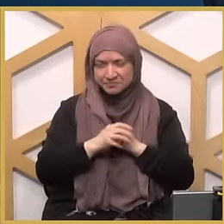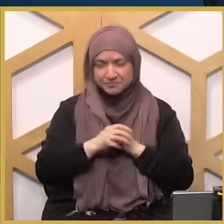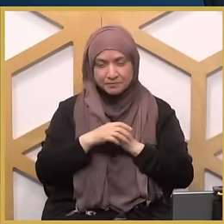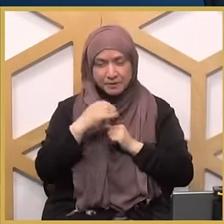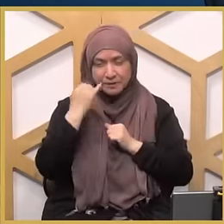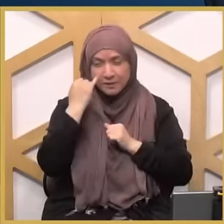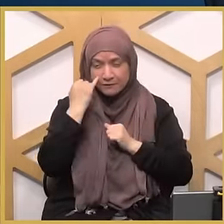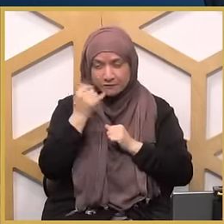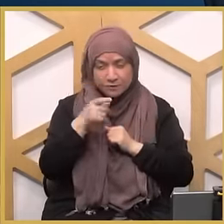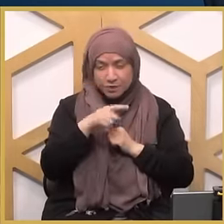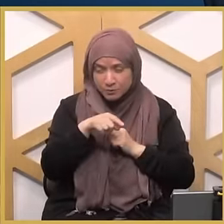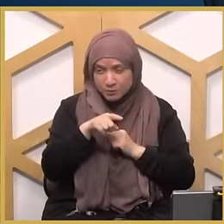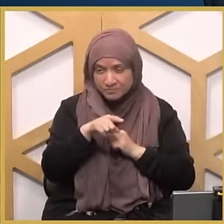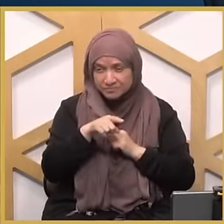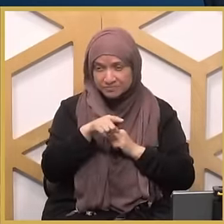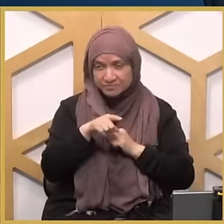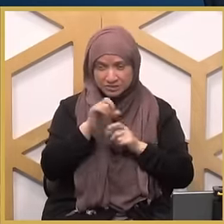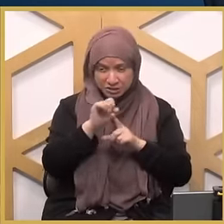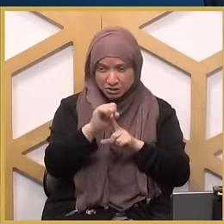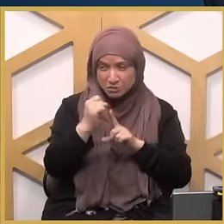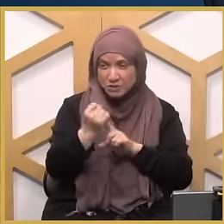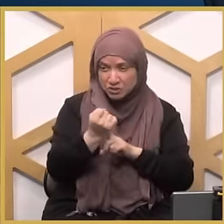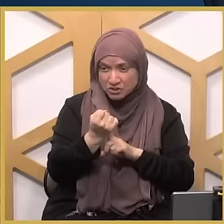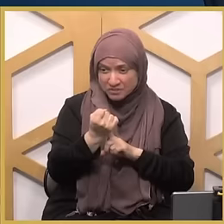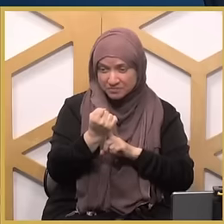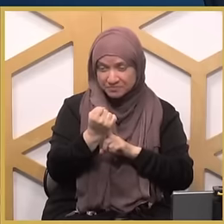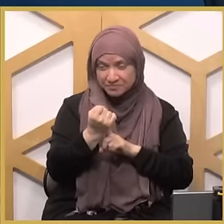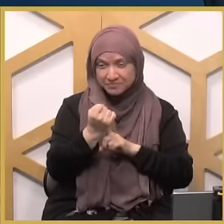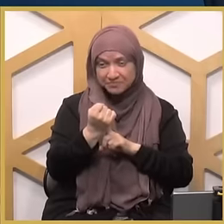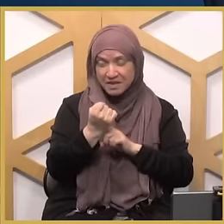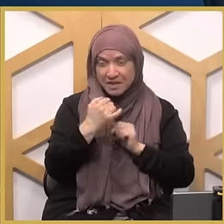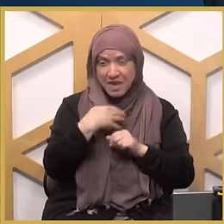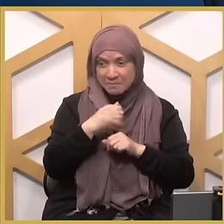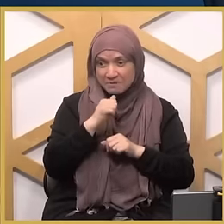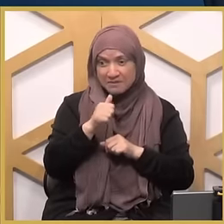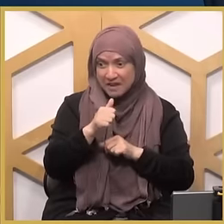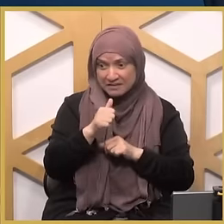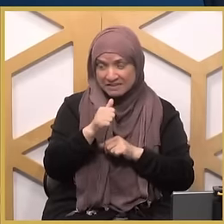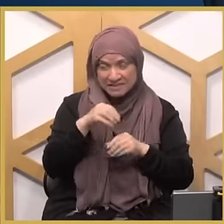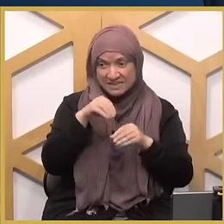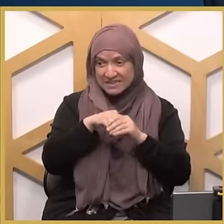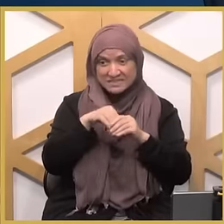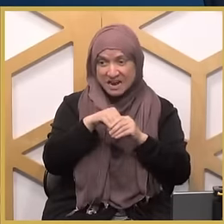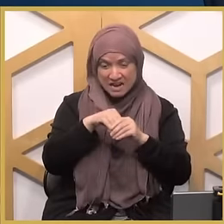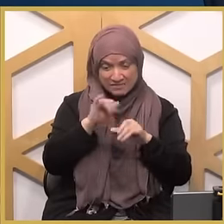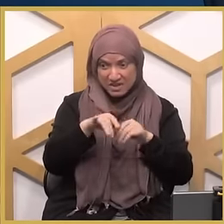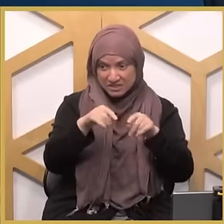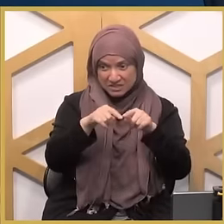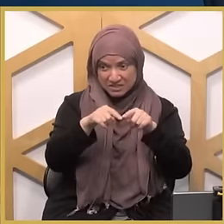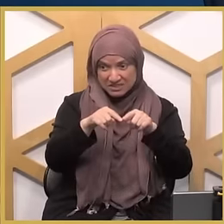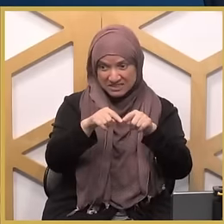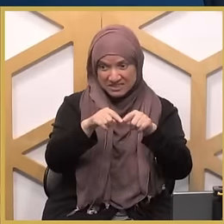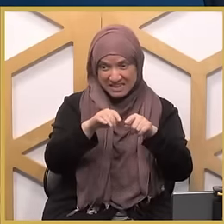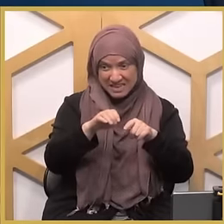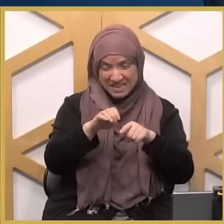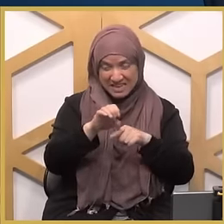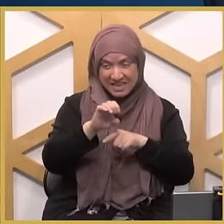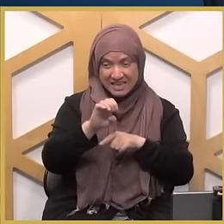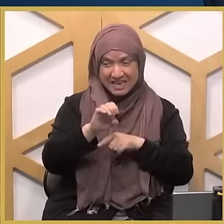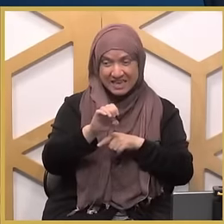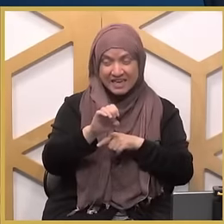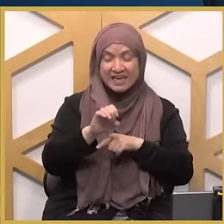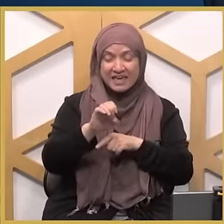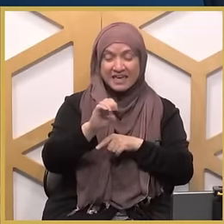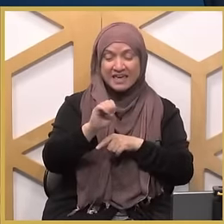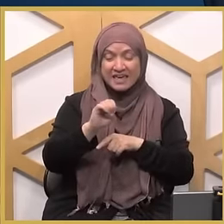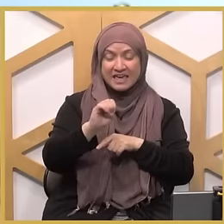circle of ihsan, and maybe, I don't know if I'm even in a circle of iman anymore, is there hope in returning back to that circle?